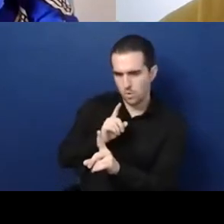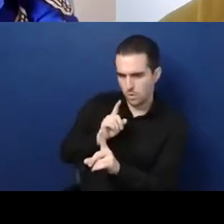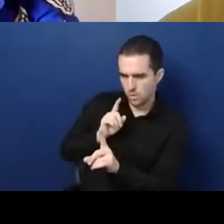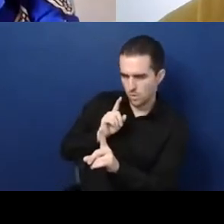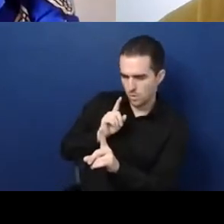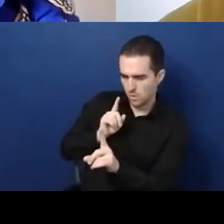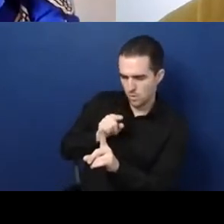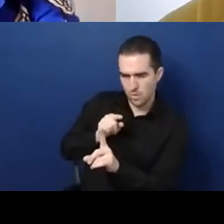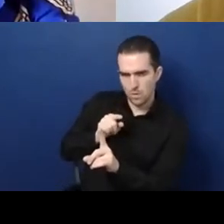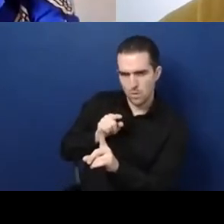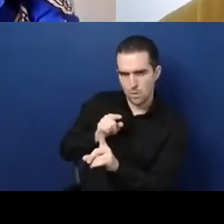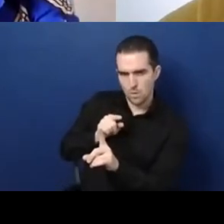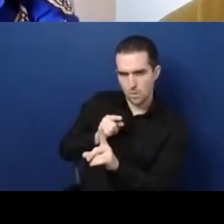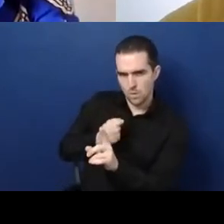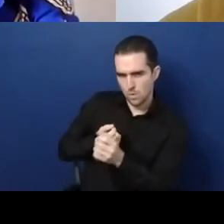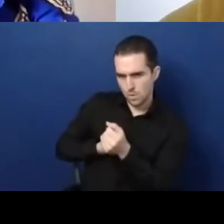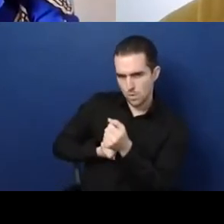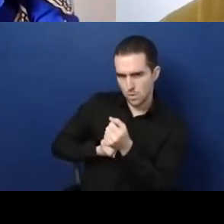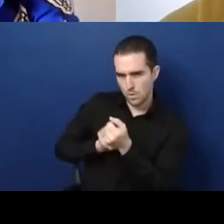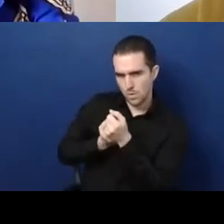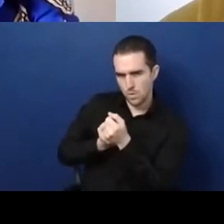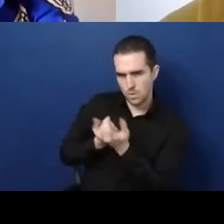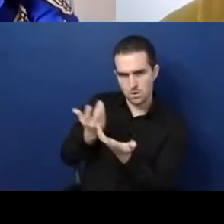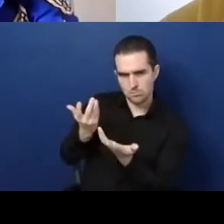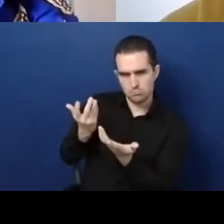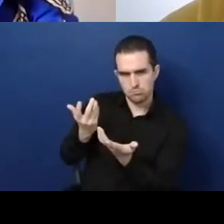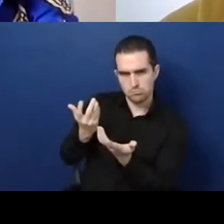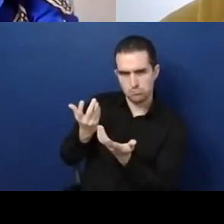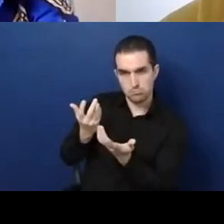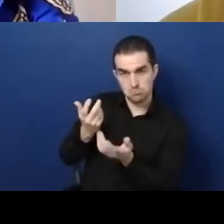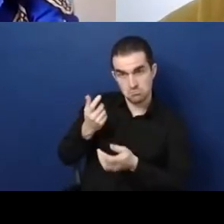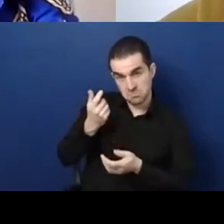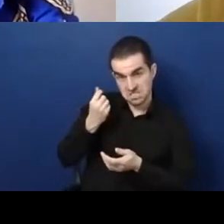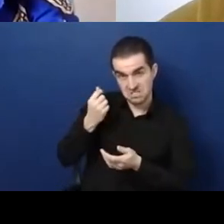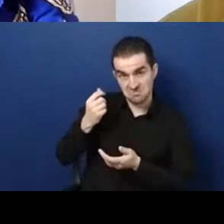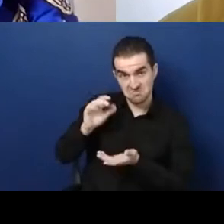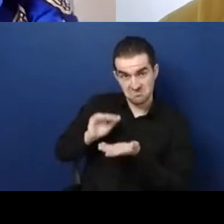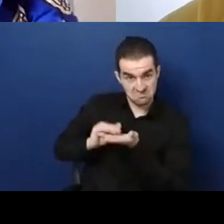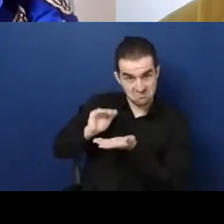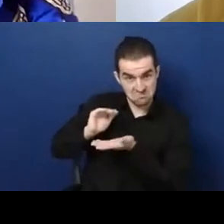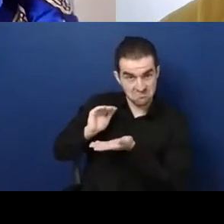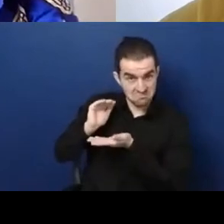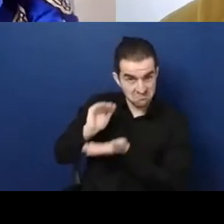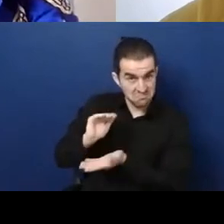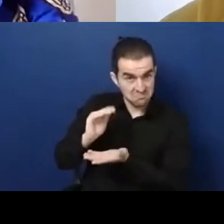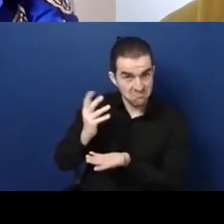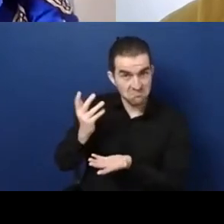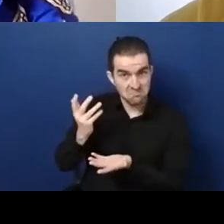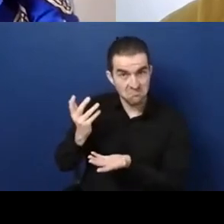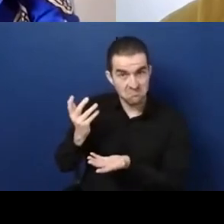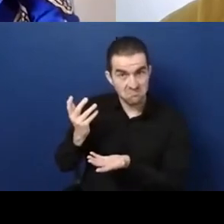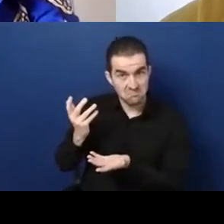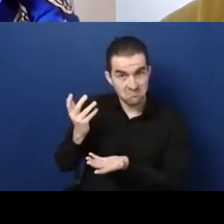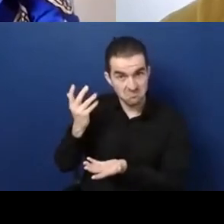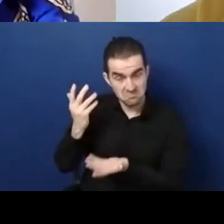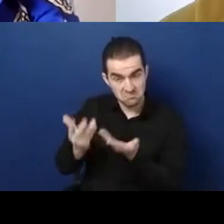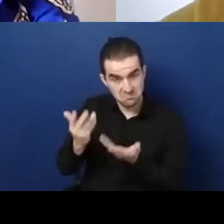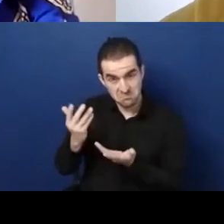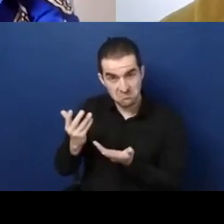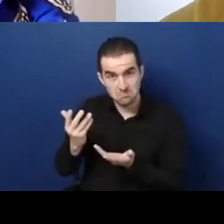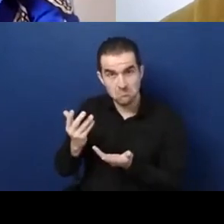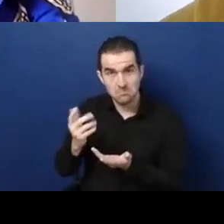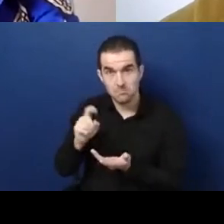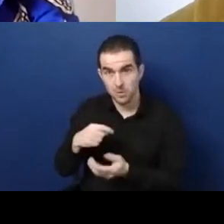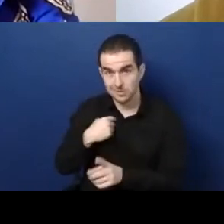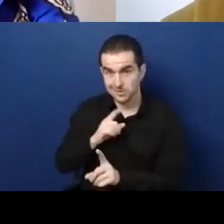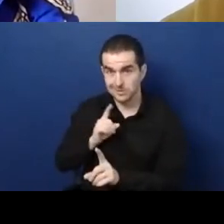say that you would there is no way you can't get a budget, you cannot get someone to go out. So